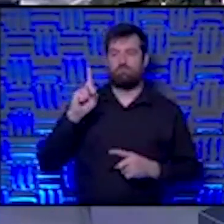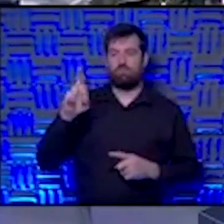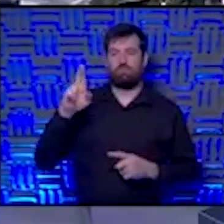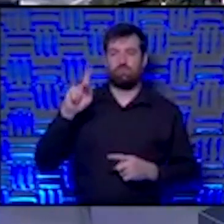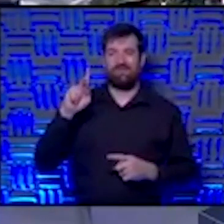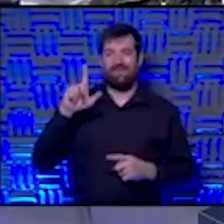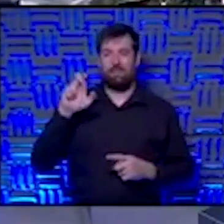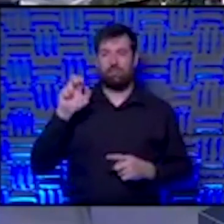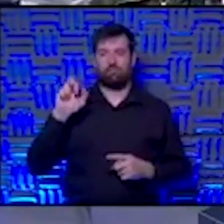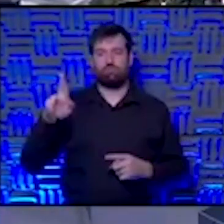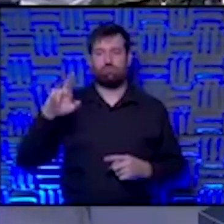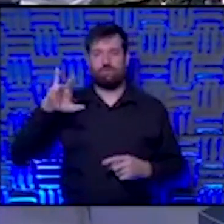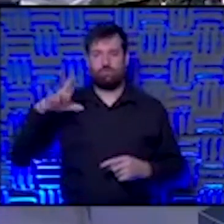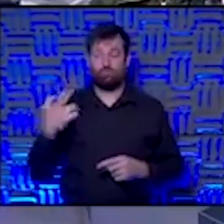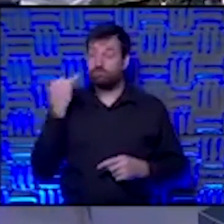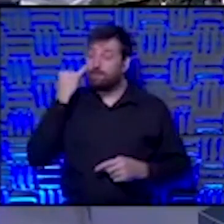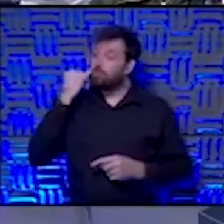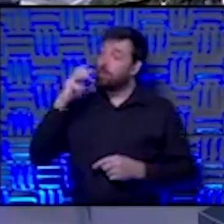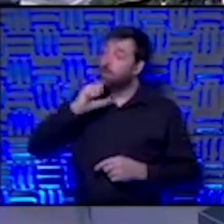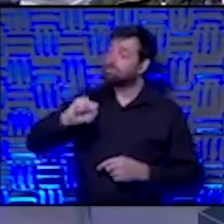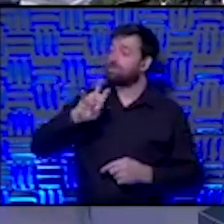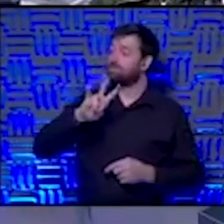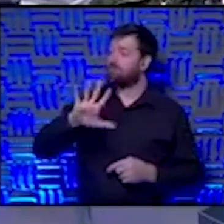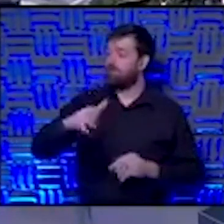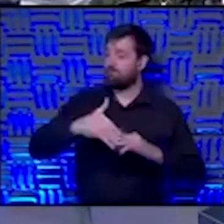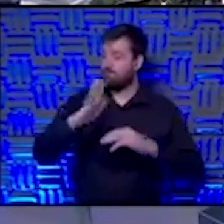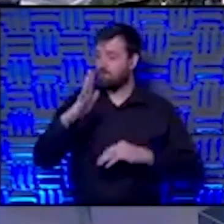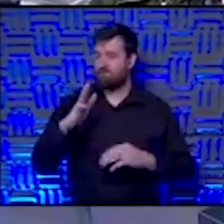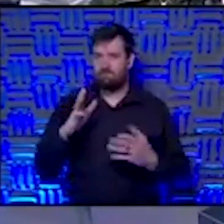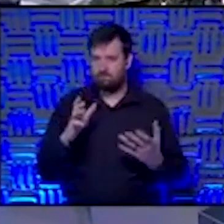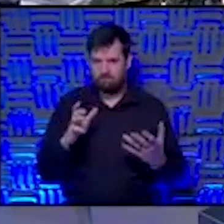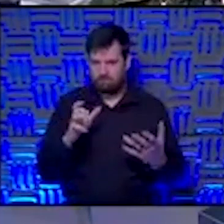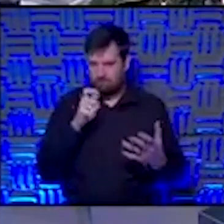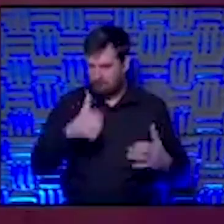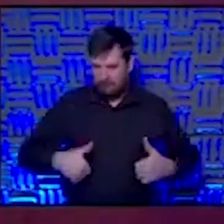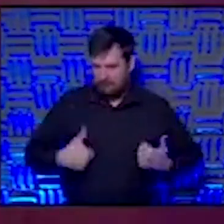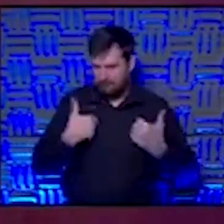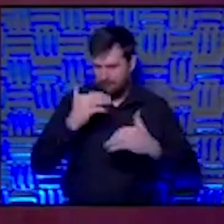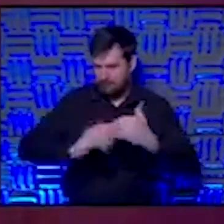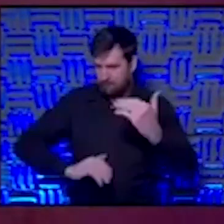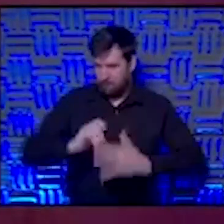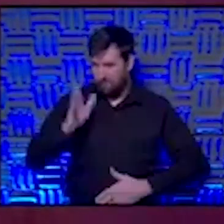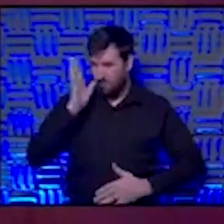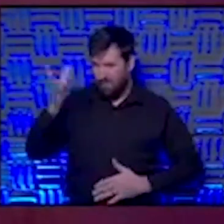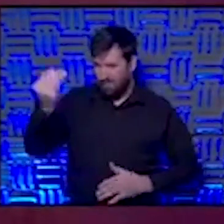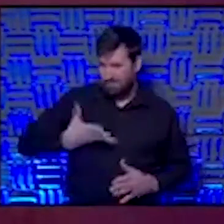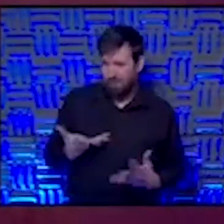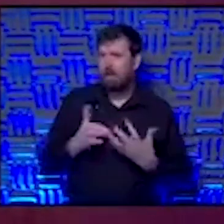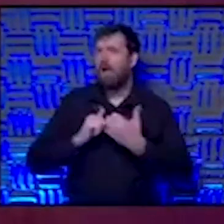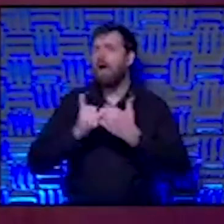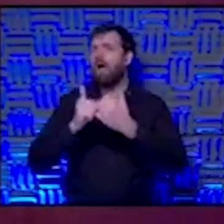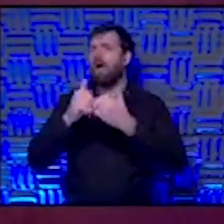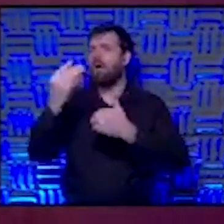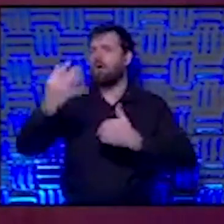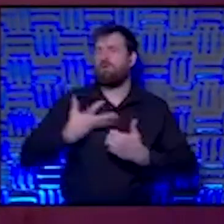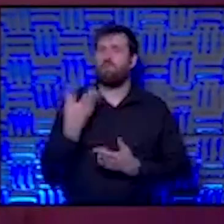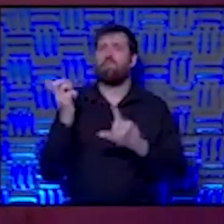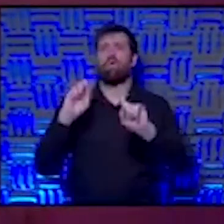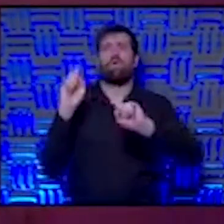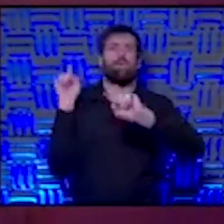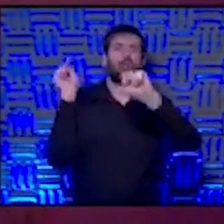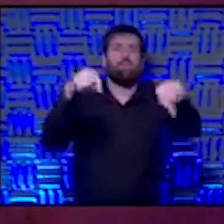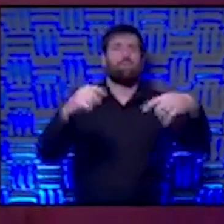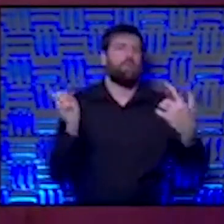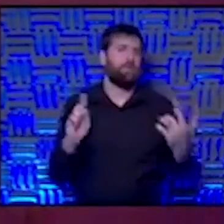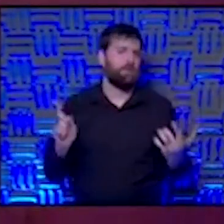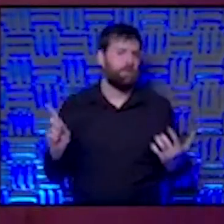have similar questions. If you're 75 and older, you're not living in a facility, will you be notified? How will you be notified? Where will you go to get your